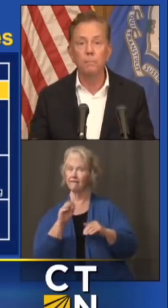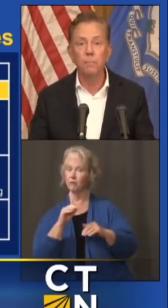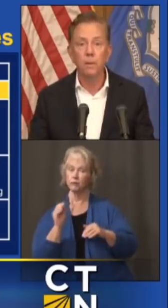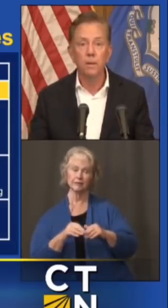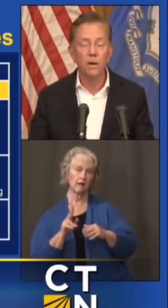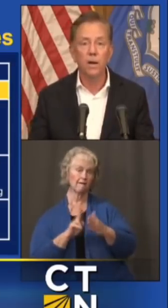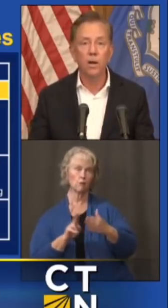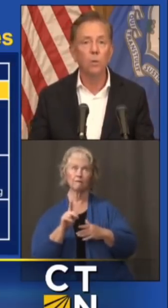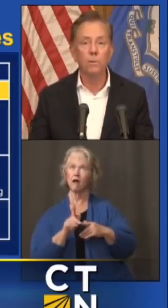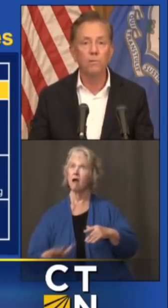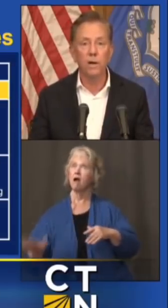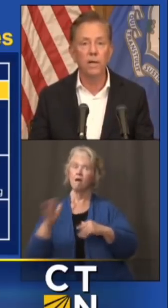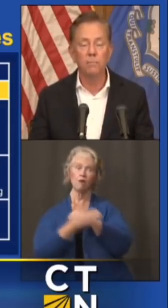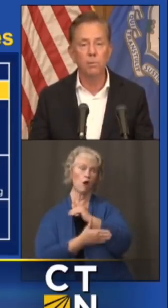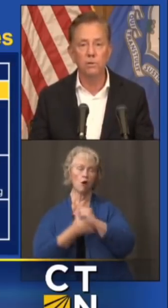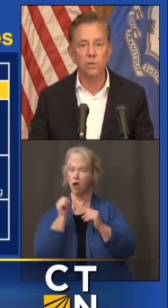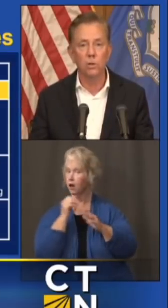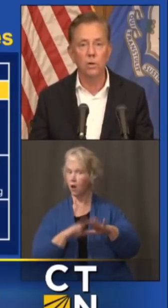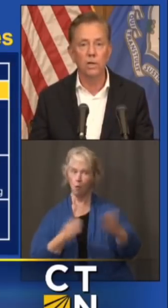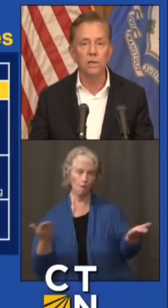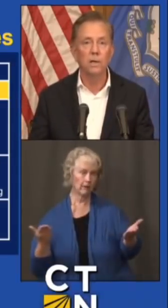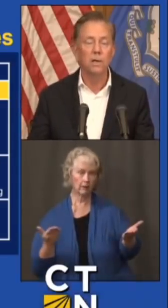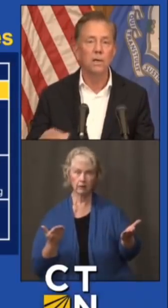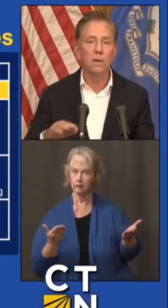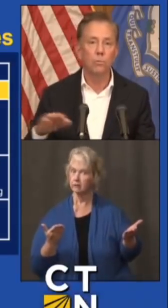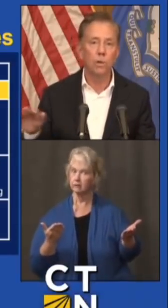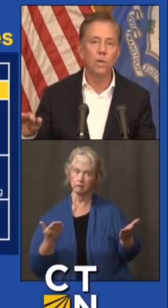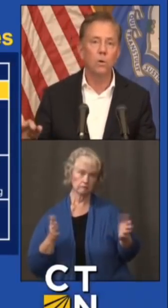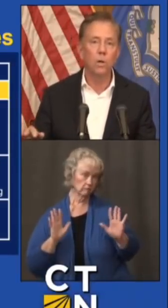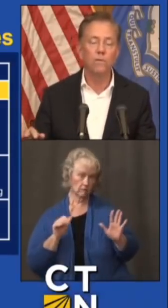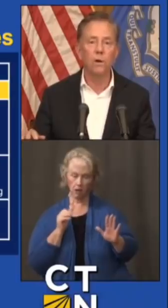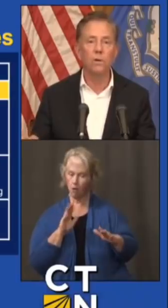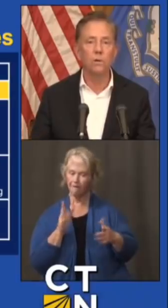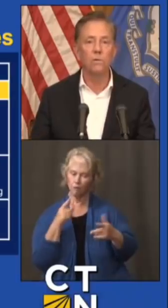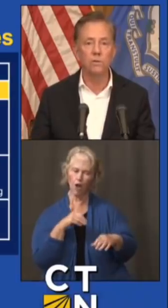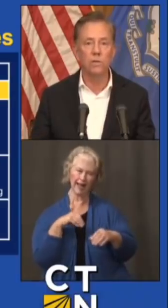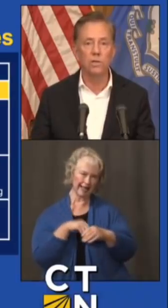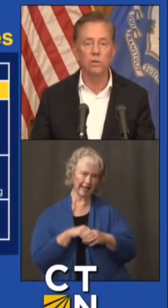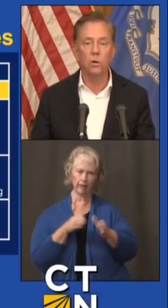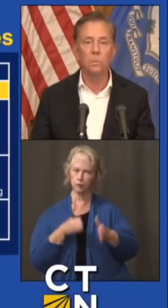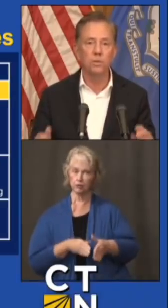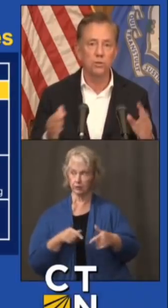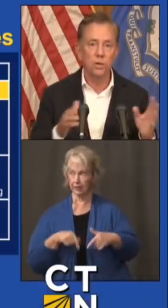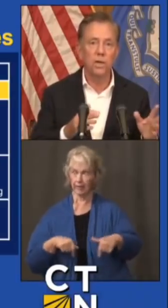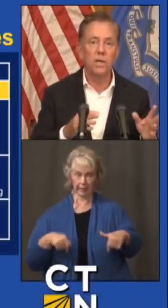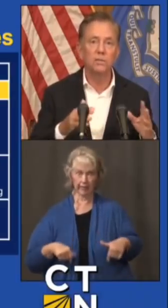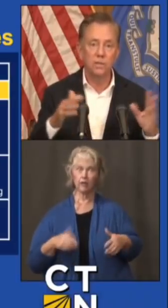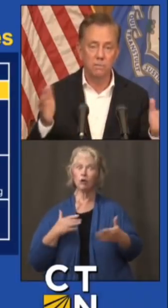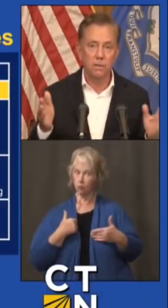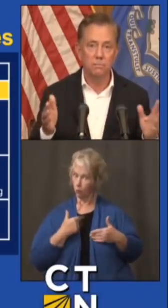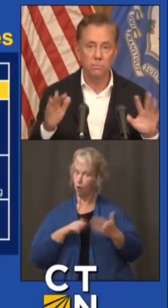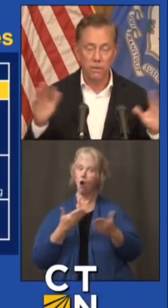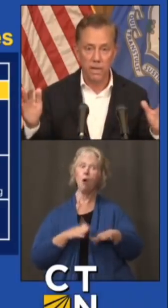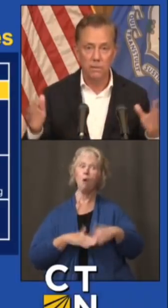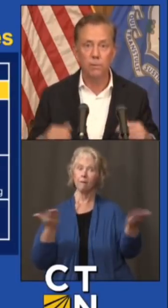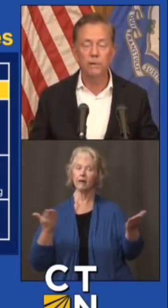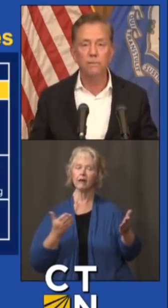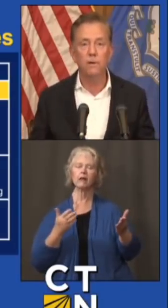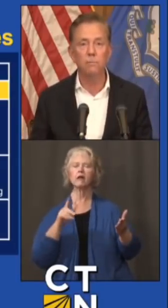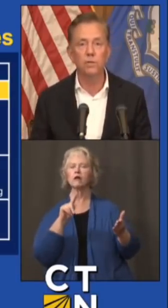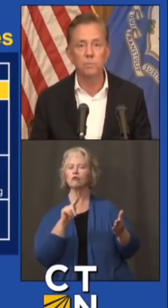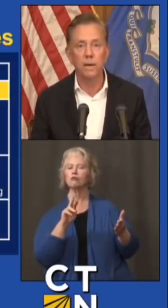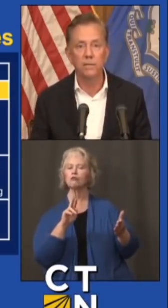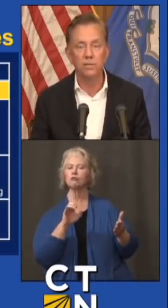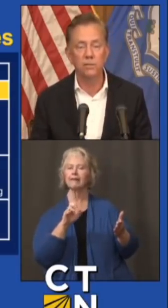open. They're not open for any in-person learning. You know, really all of our universities are open. Trinity has had a